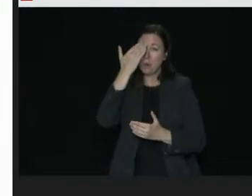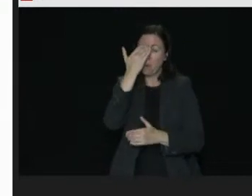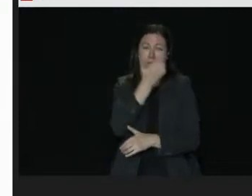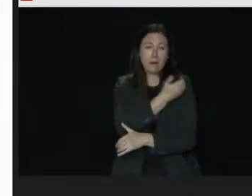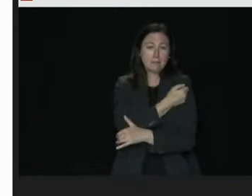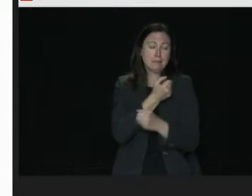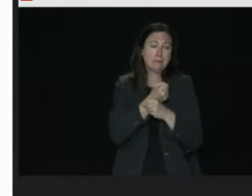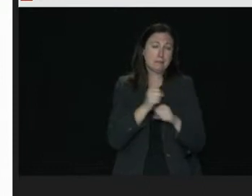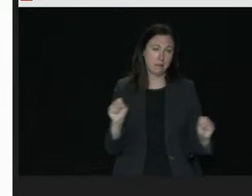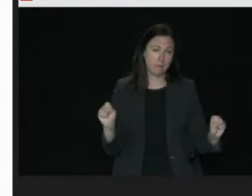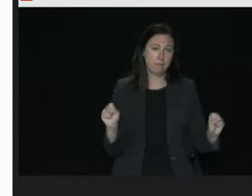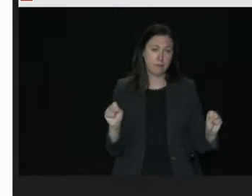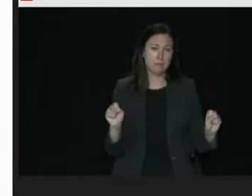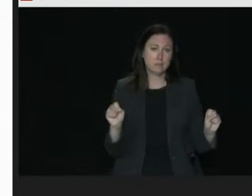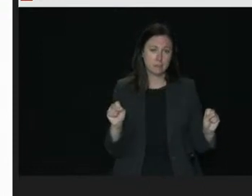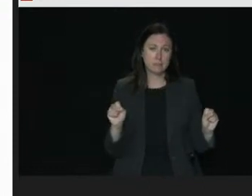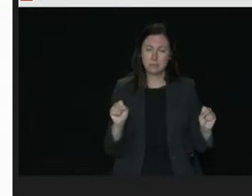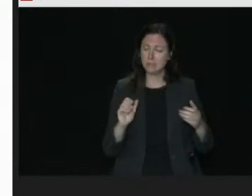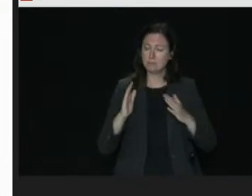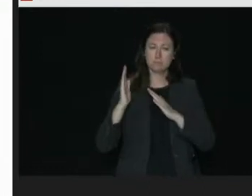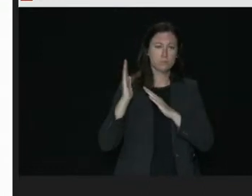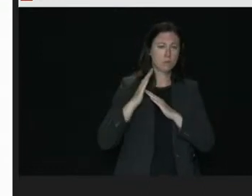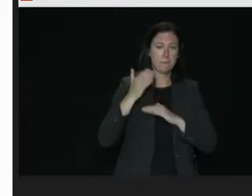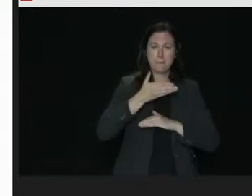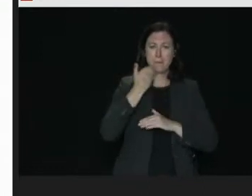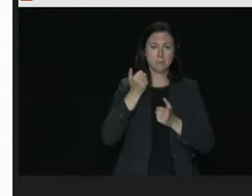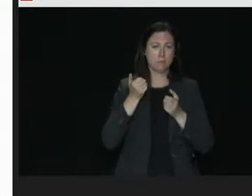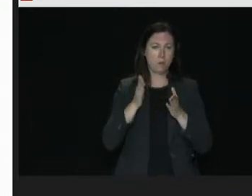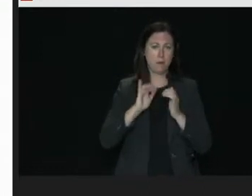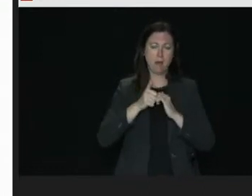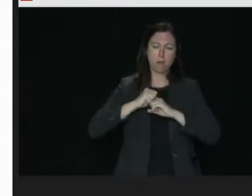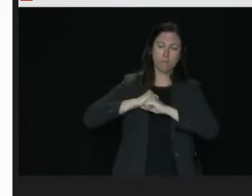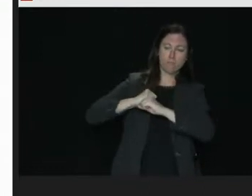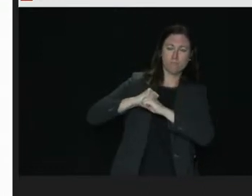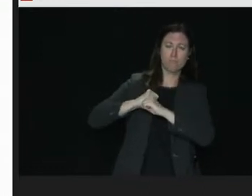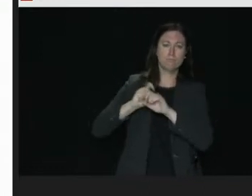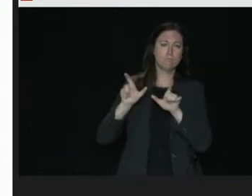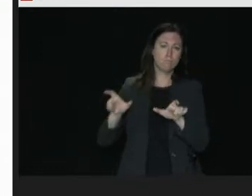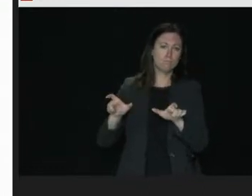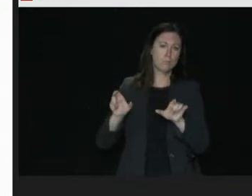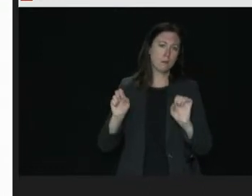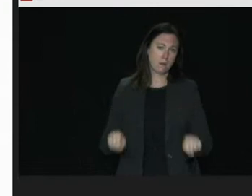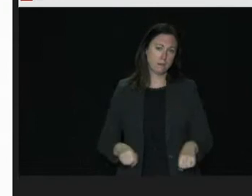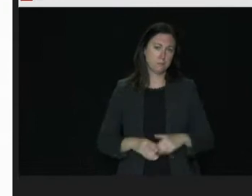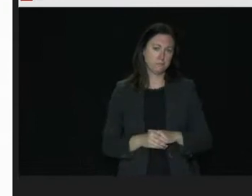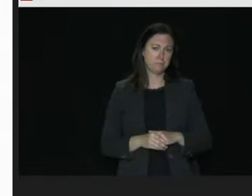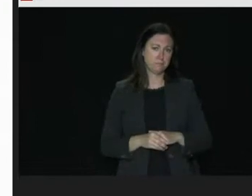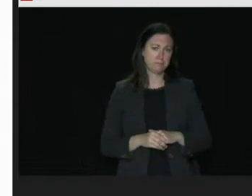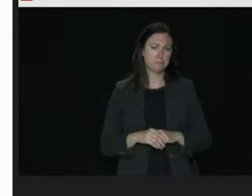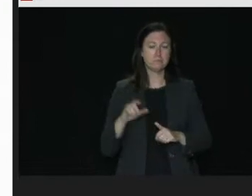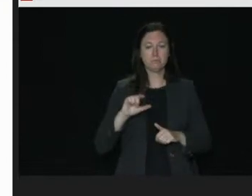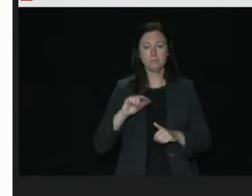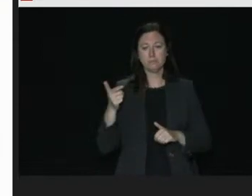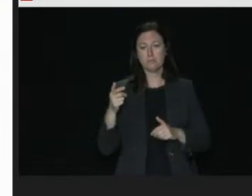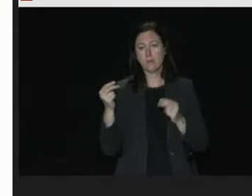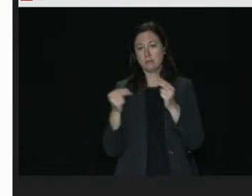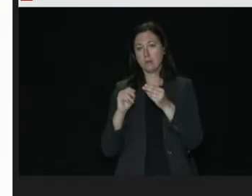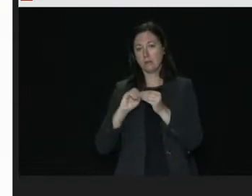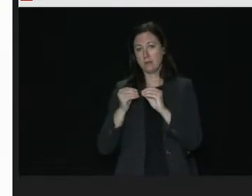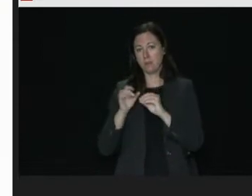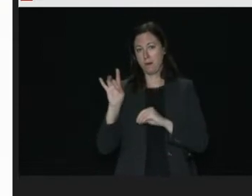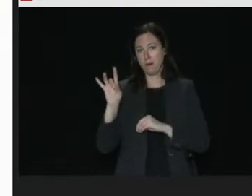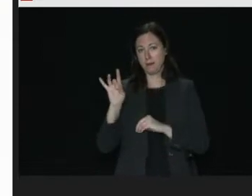that vaccination remains our best protection. Diapositive 8.